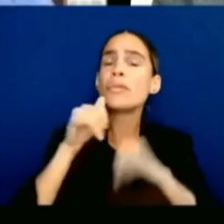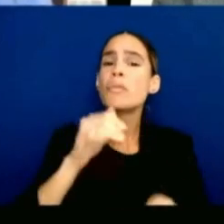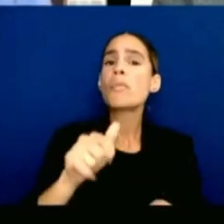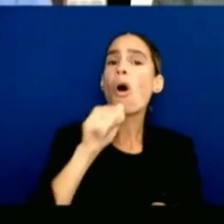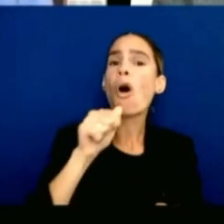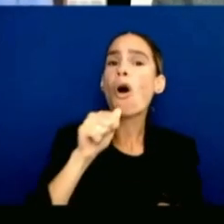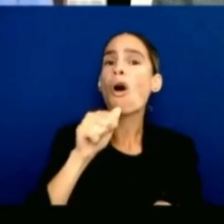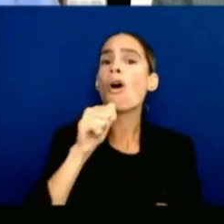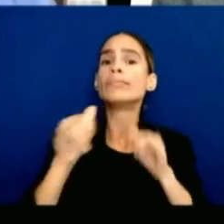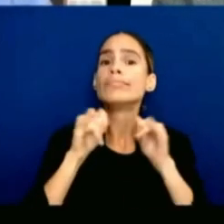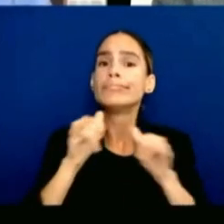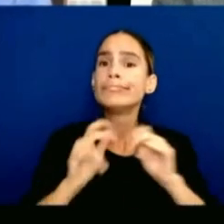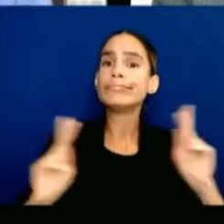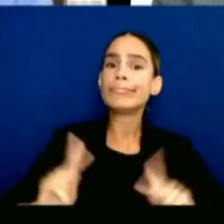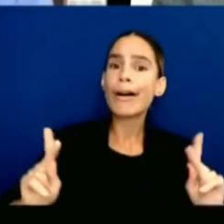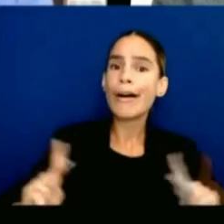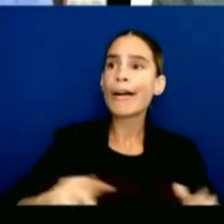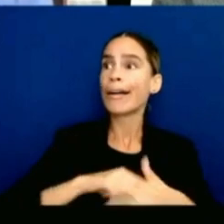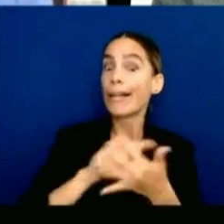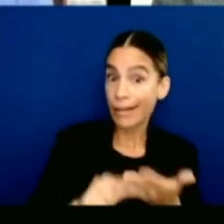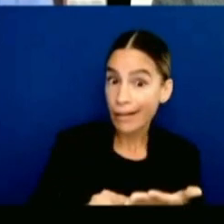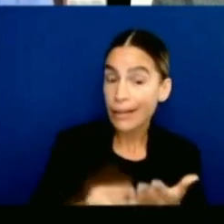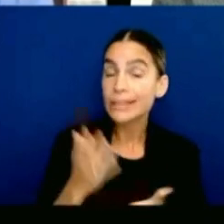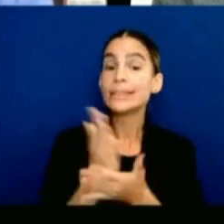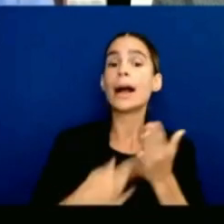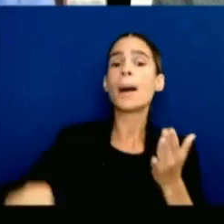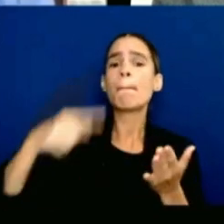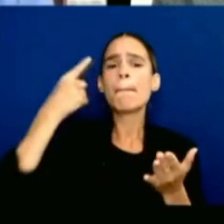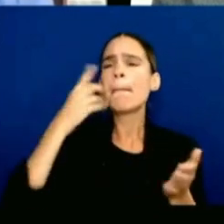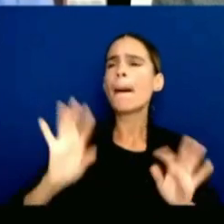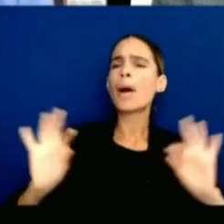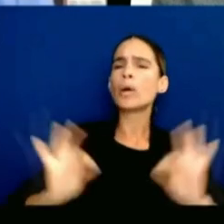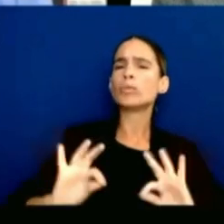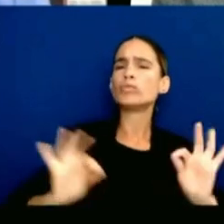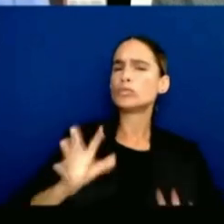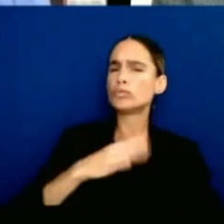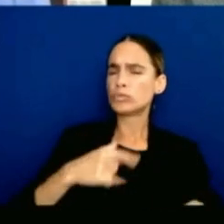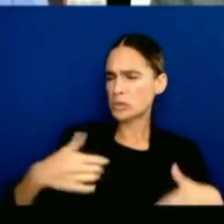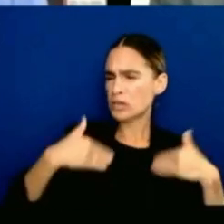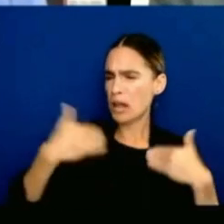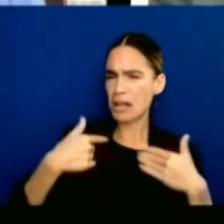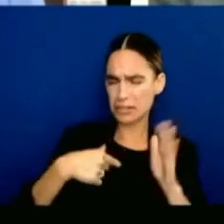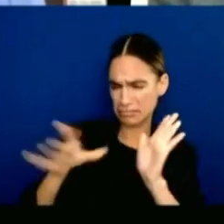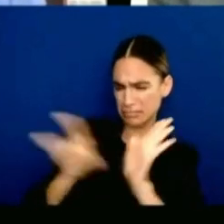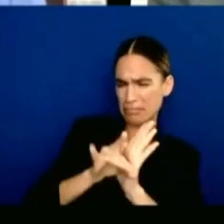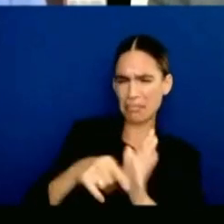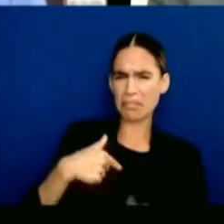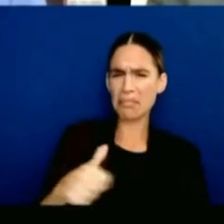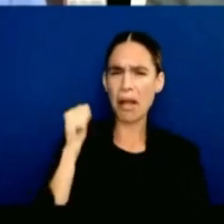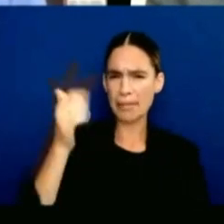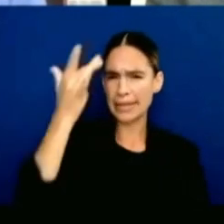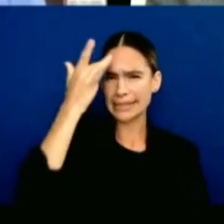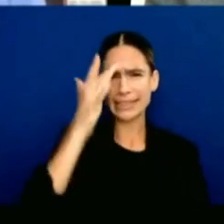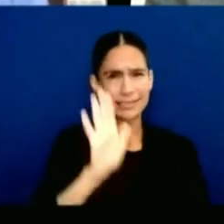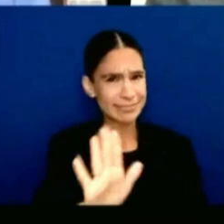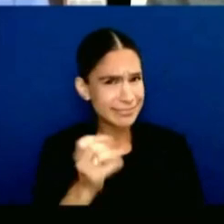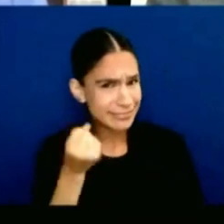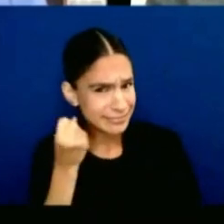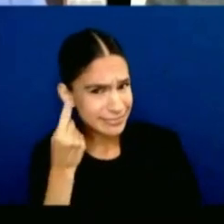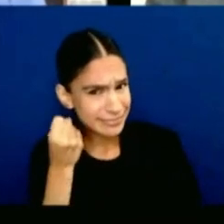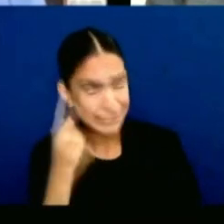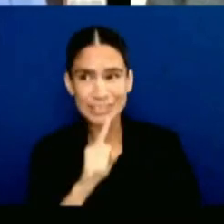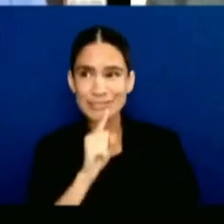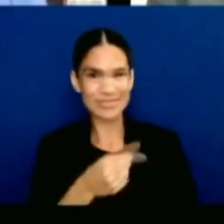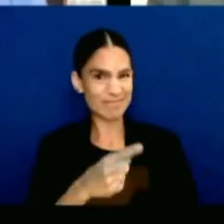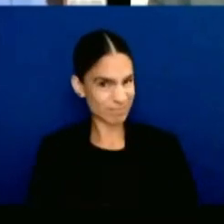don't have to worry so much because young people don't usually get that sick. But there's a problem with that, isn't there? Well, there's a big problem with that, Francis. First of